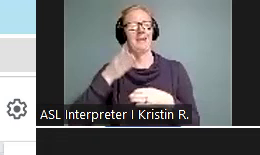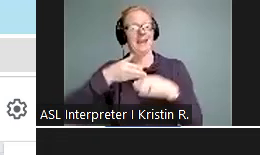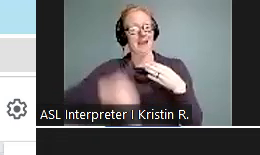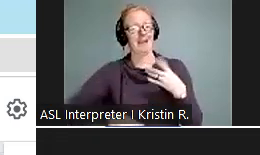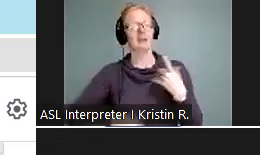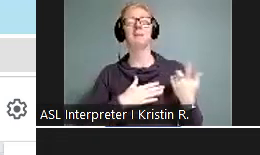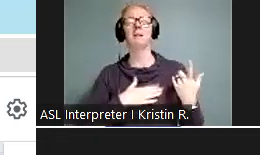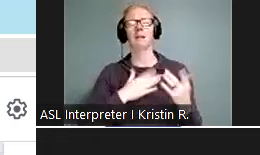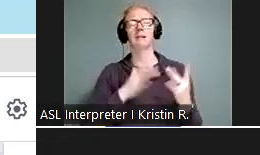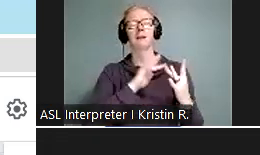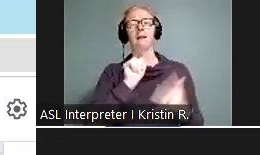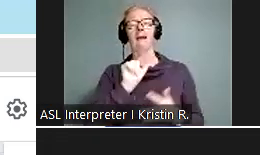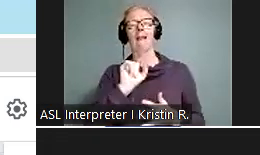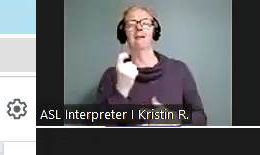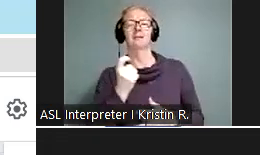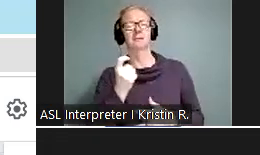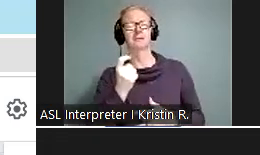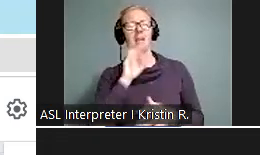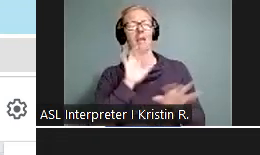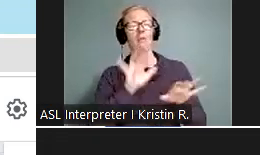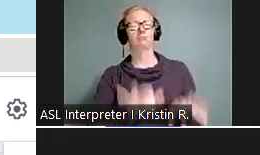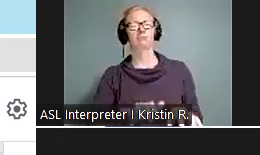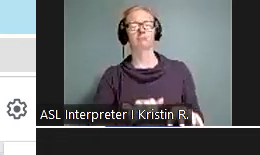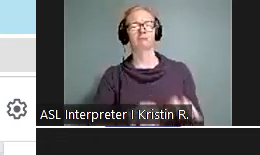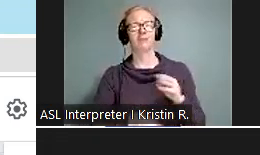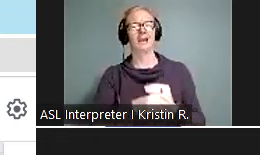please contact Alex and we'll make sure to update the website.